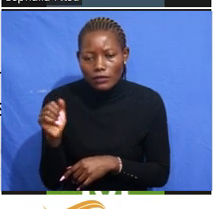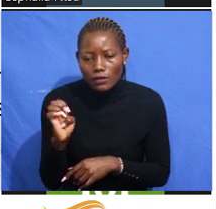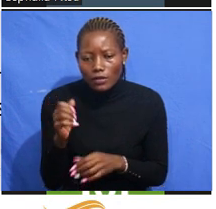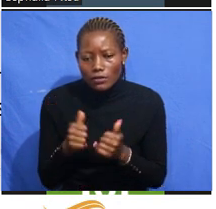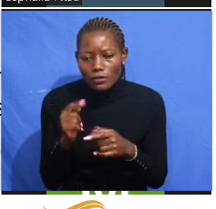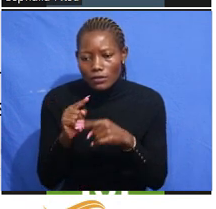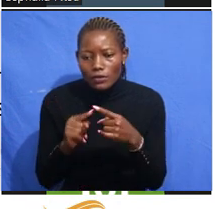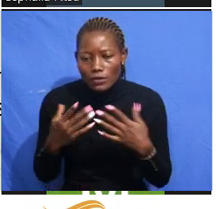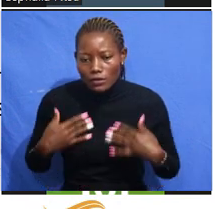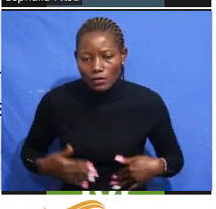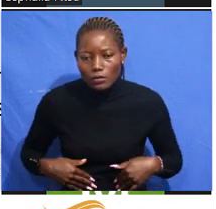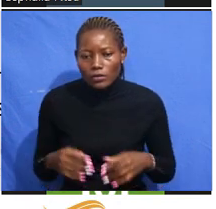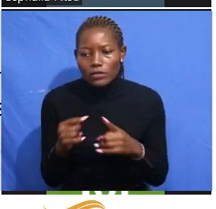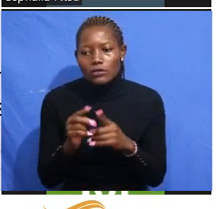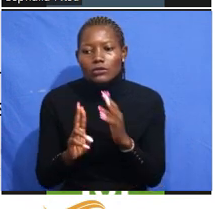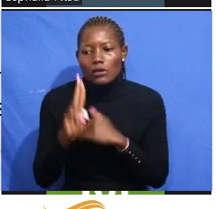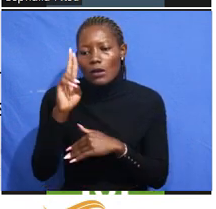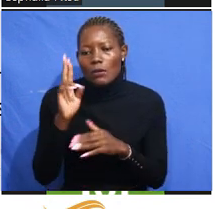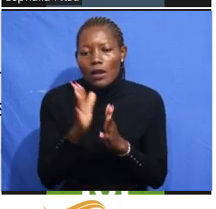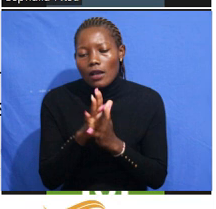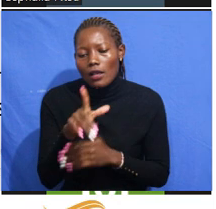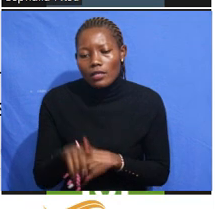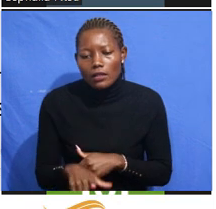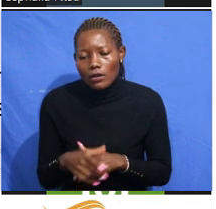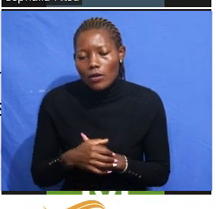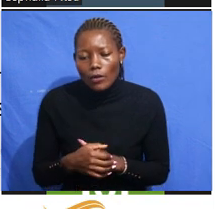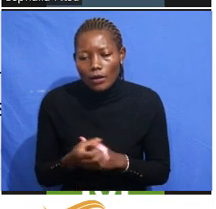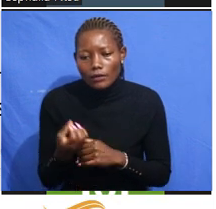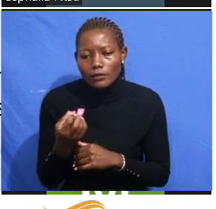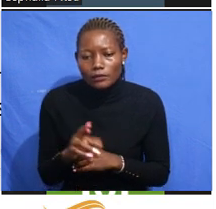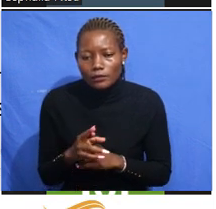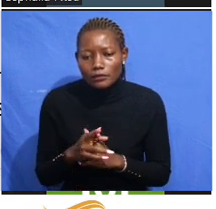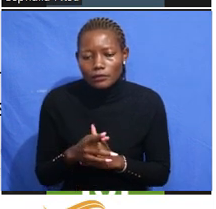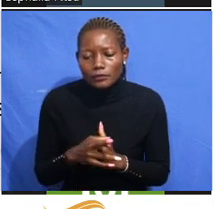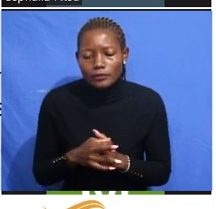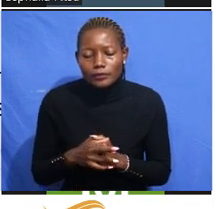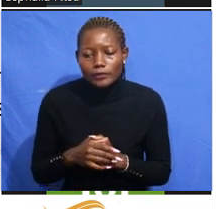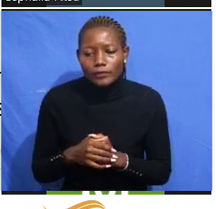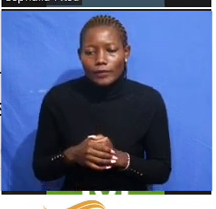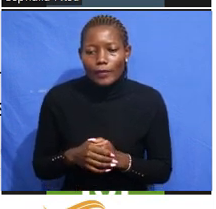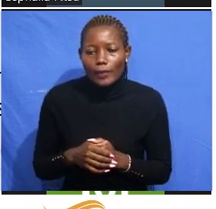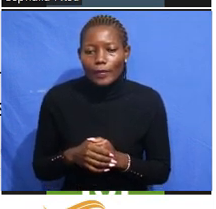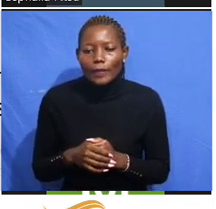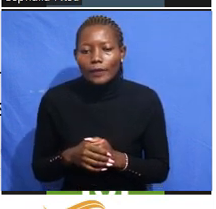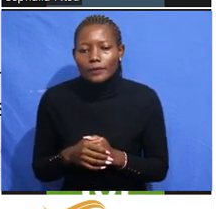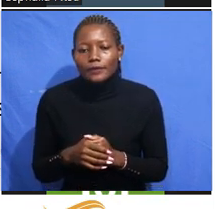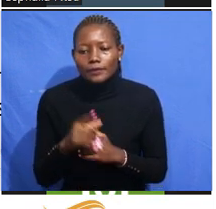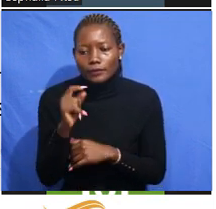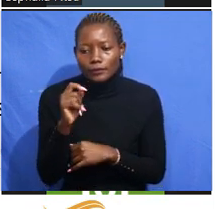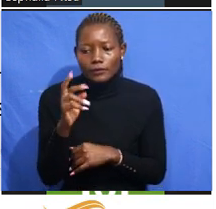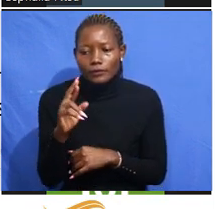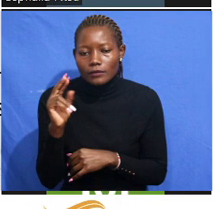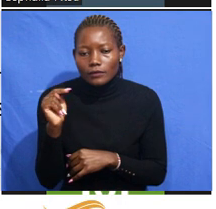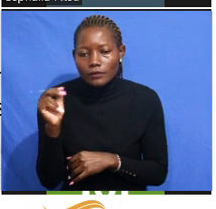into upper and lower portions, or superior and inferior portions. Our transverse planes